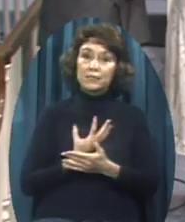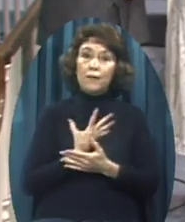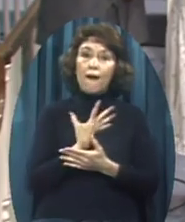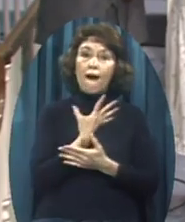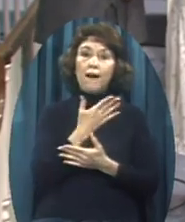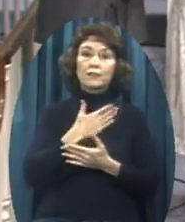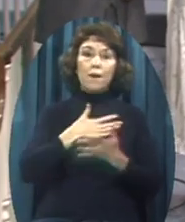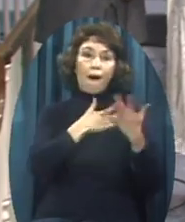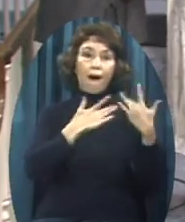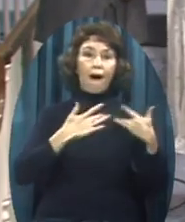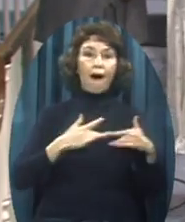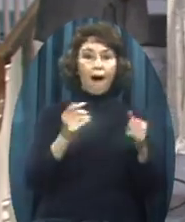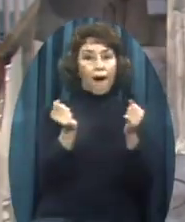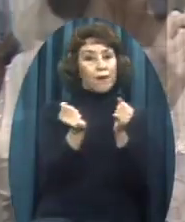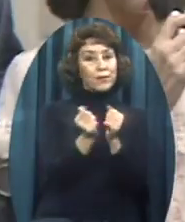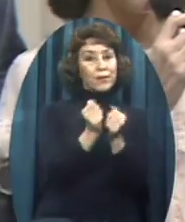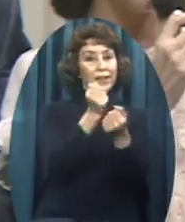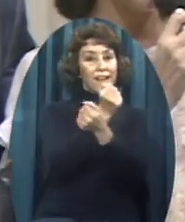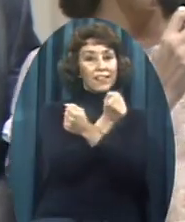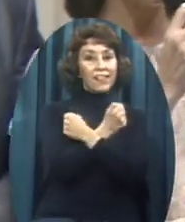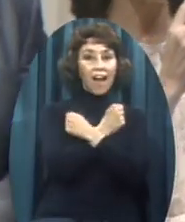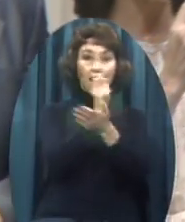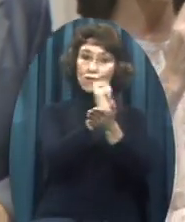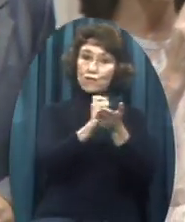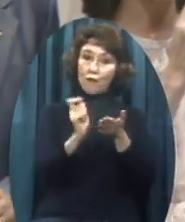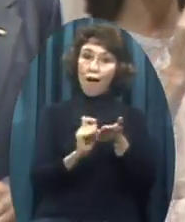my heart.